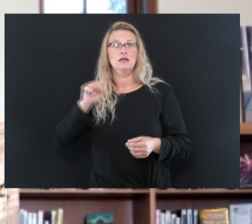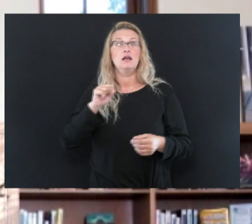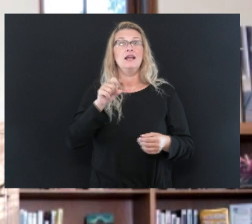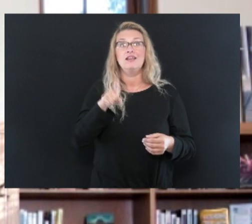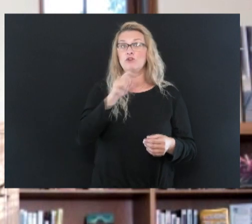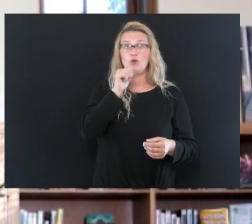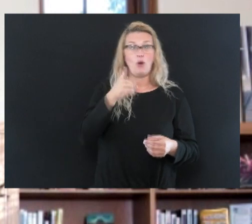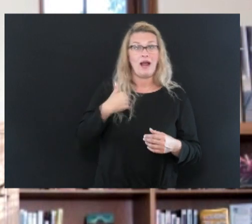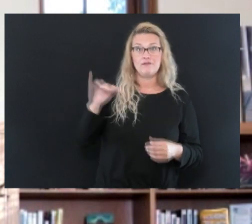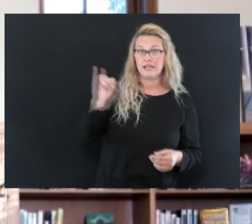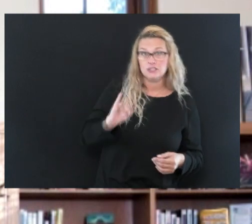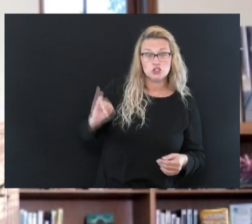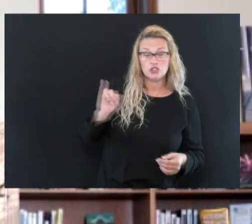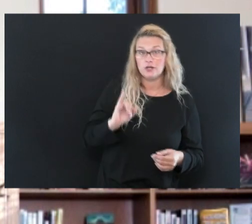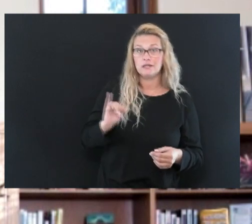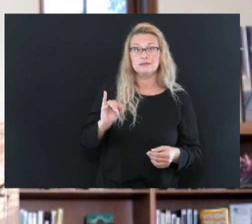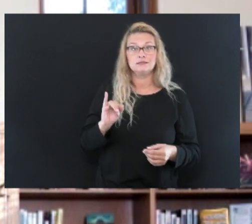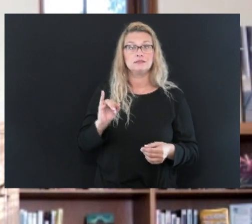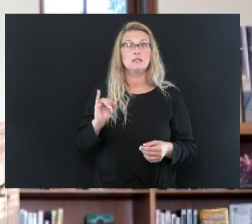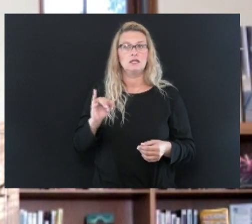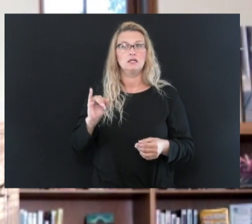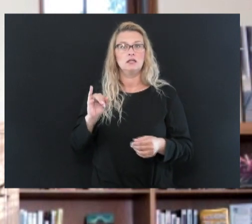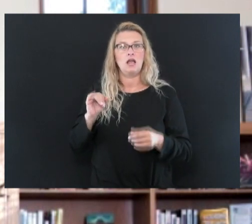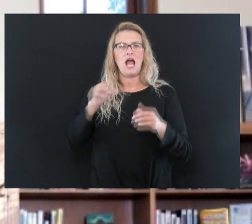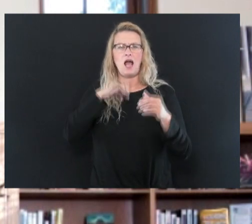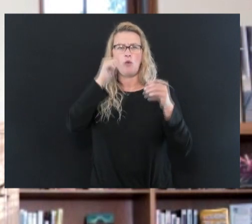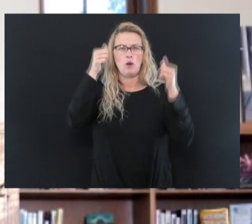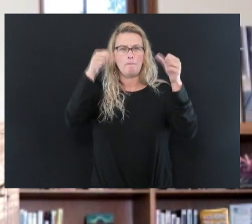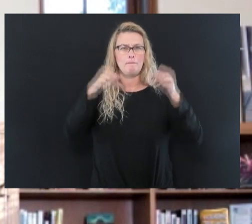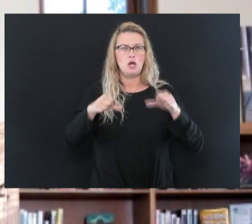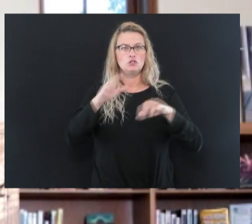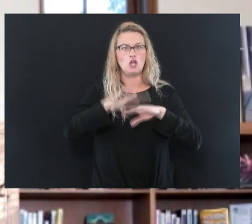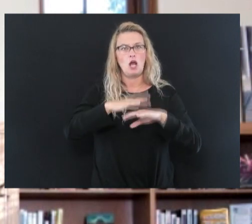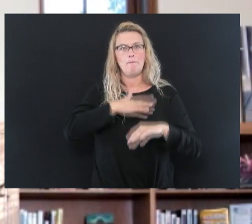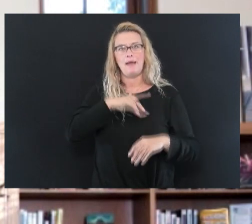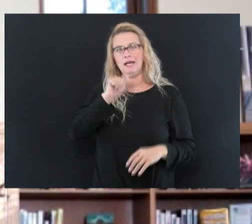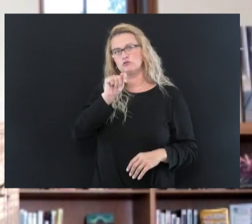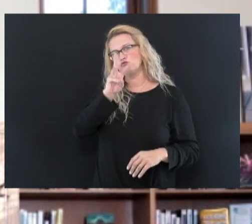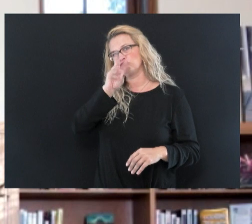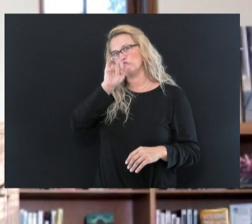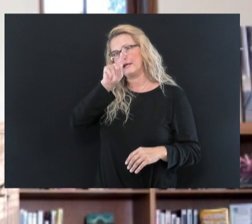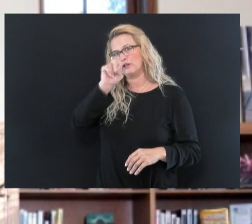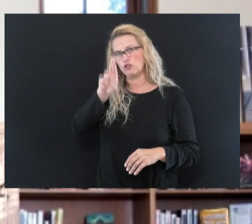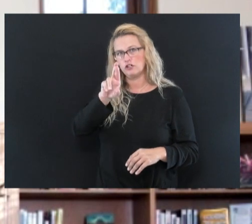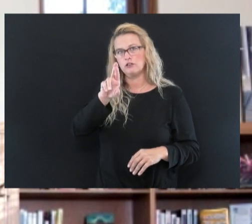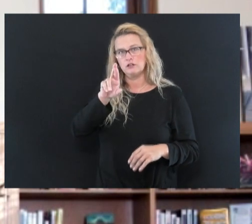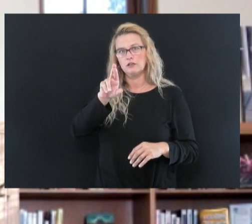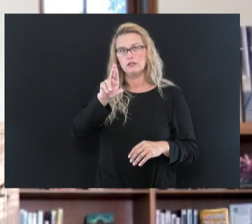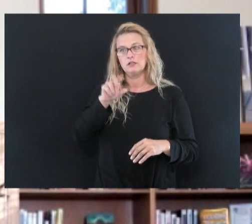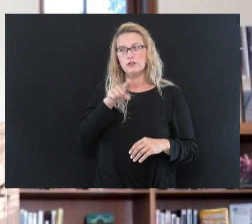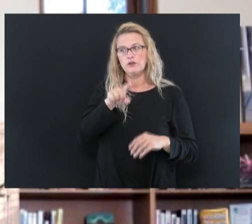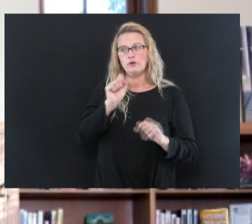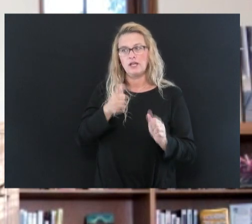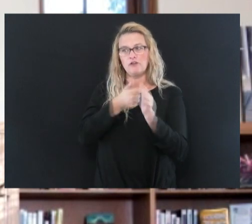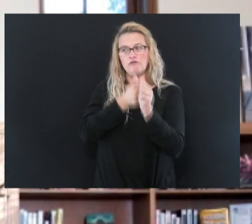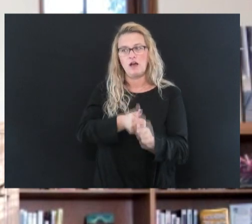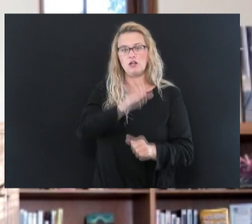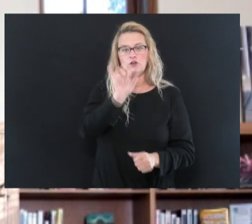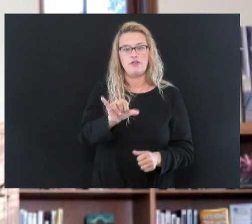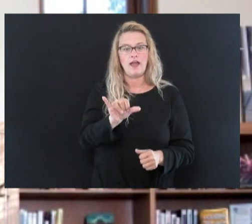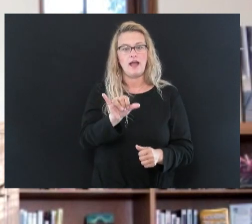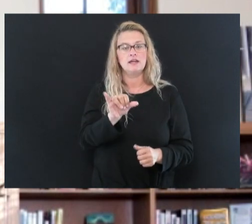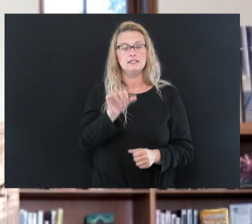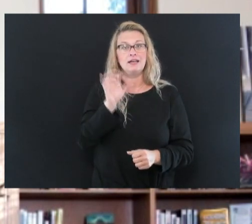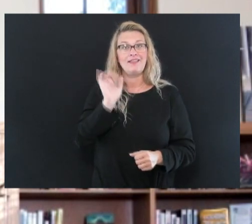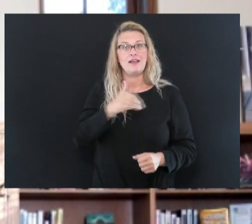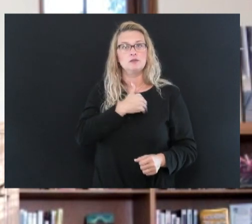not have insurance. But I'll post that number on my Twitter feed if anyone wants to call that. But it is